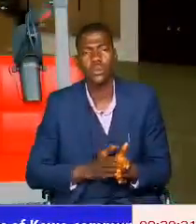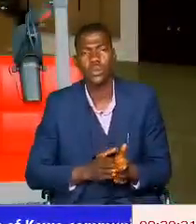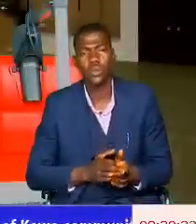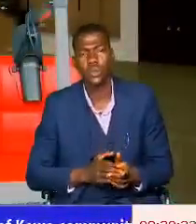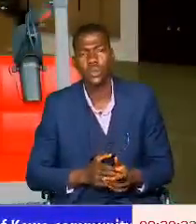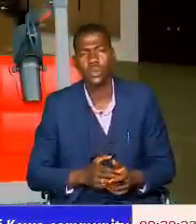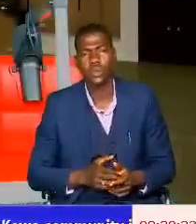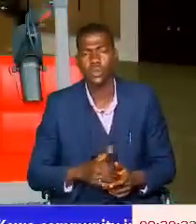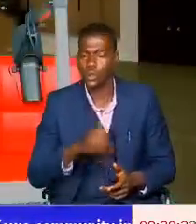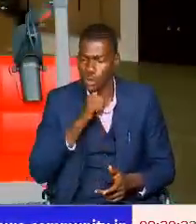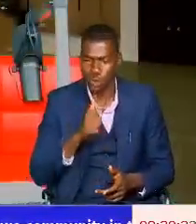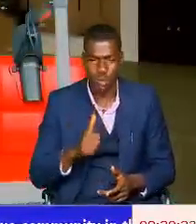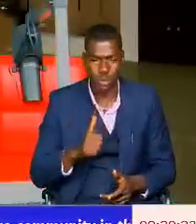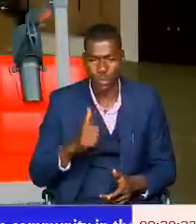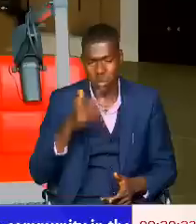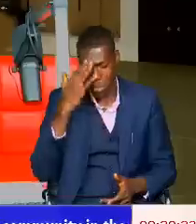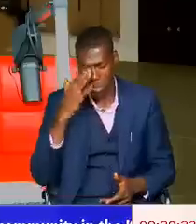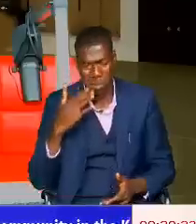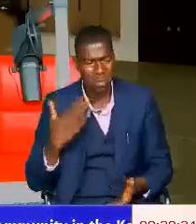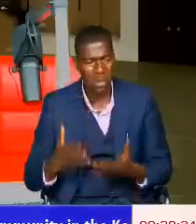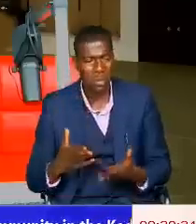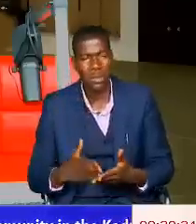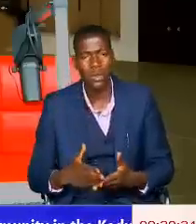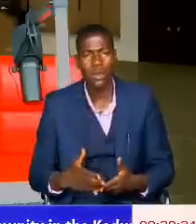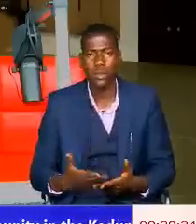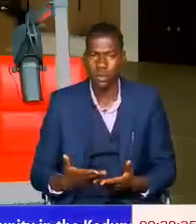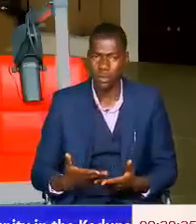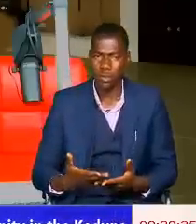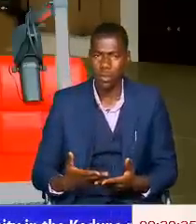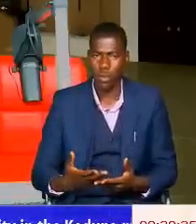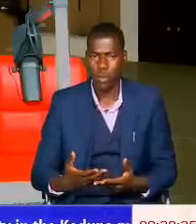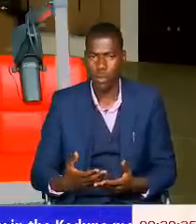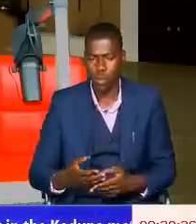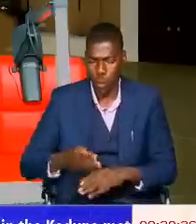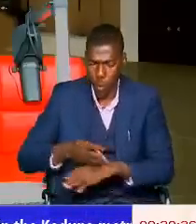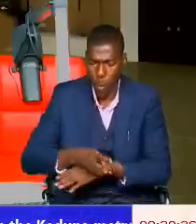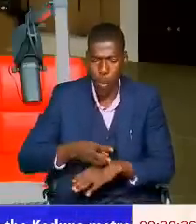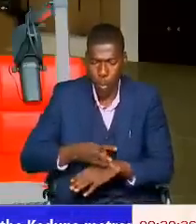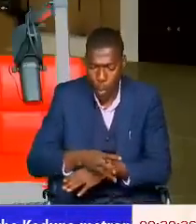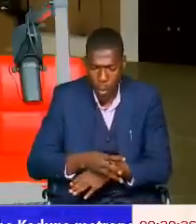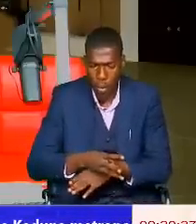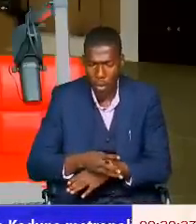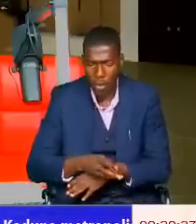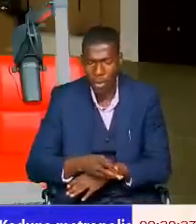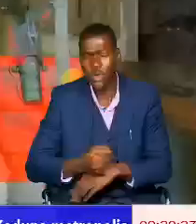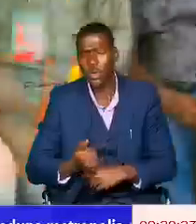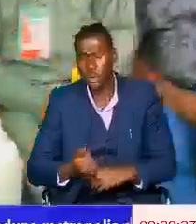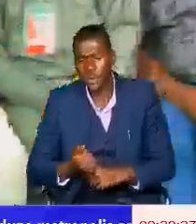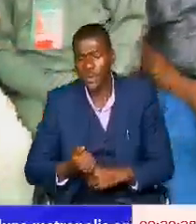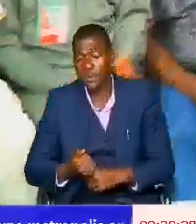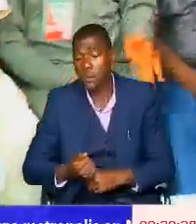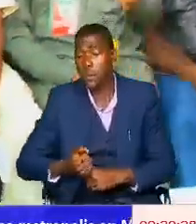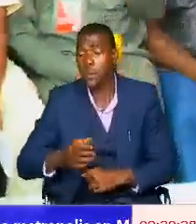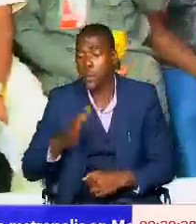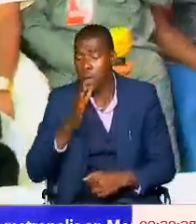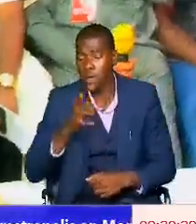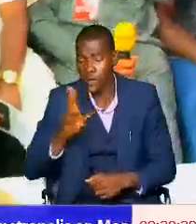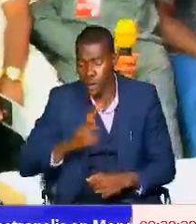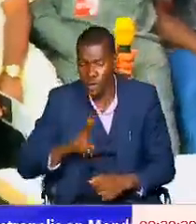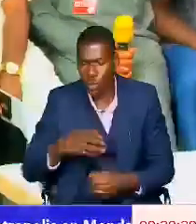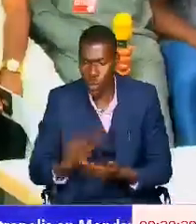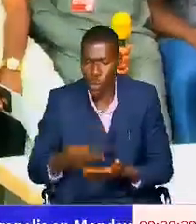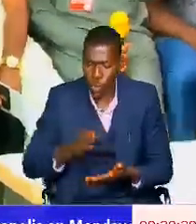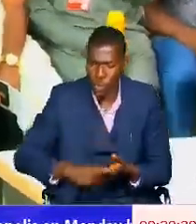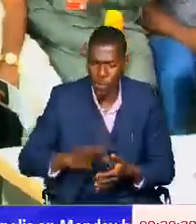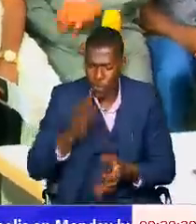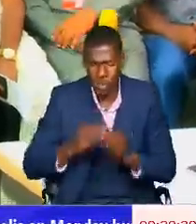They're not gonna know whether the firewood where the mama they take the cook food now the one where rain don't beat yesterday. Their own be say make